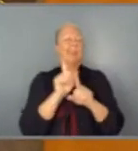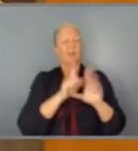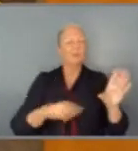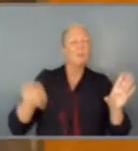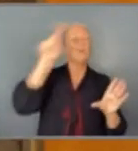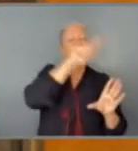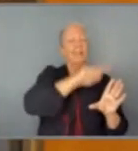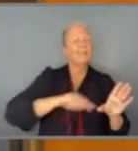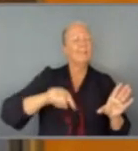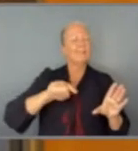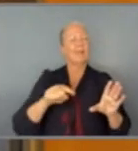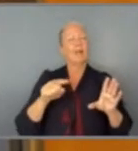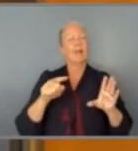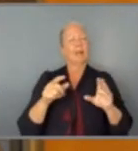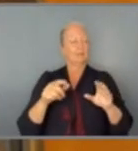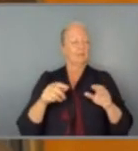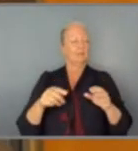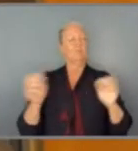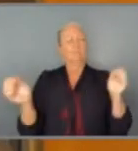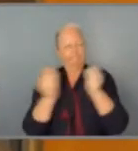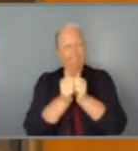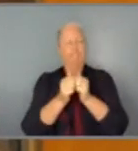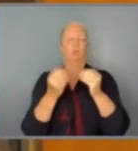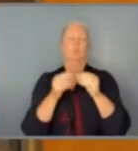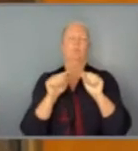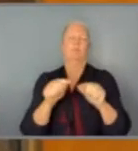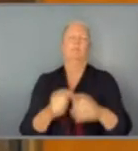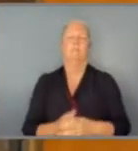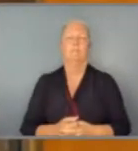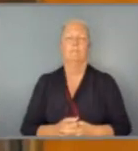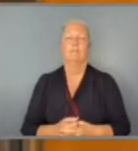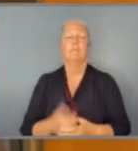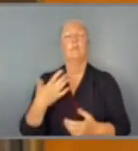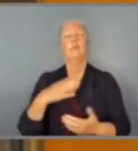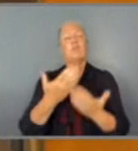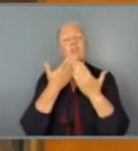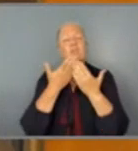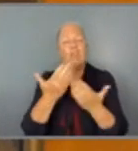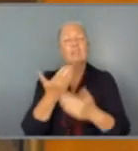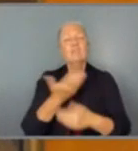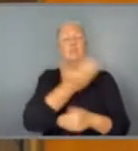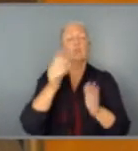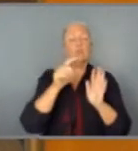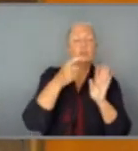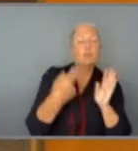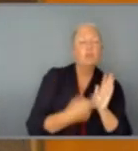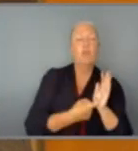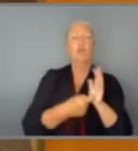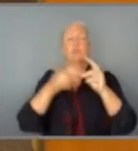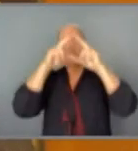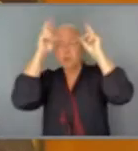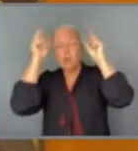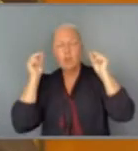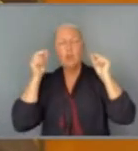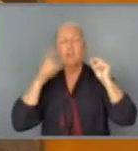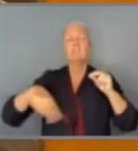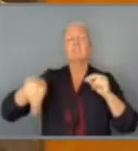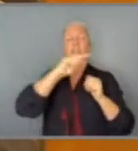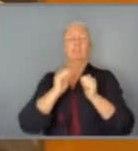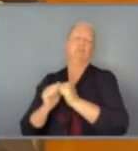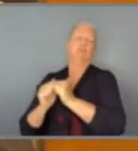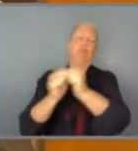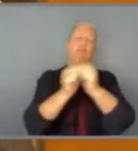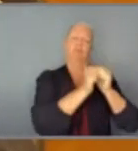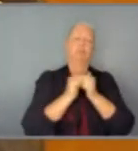that. I also do want to thank all of the health professionals who've been involved in the vaccination effort over recent months.